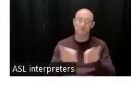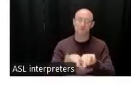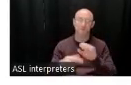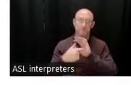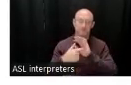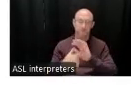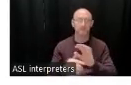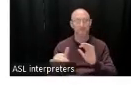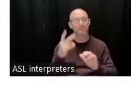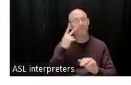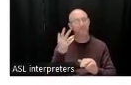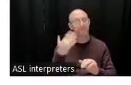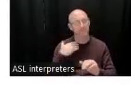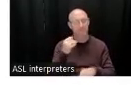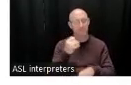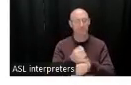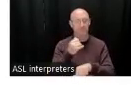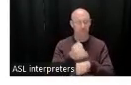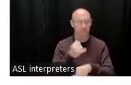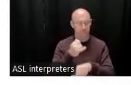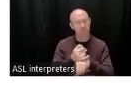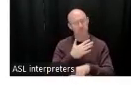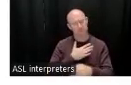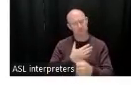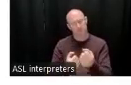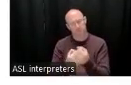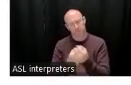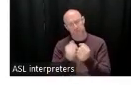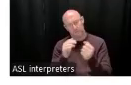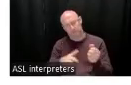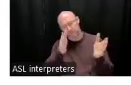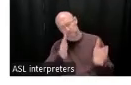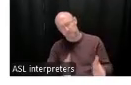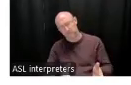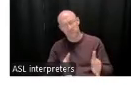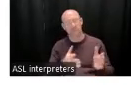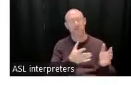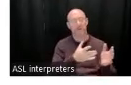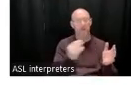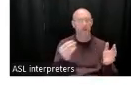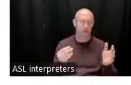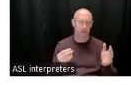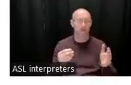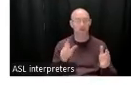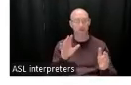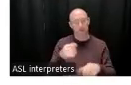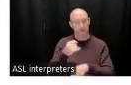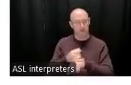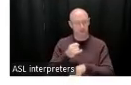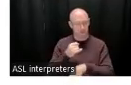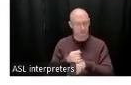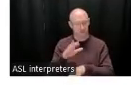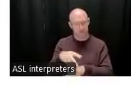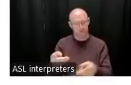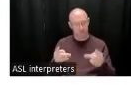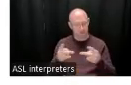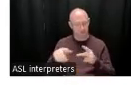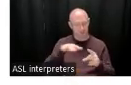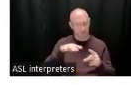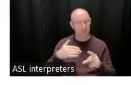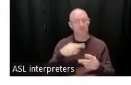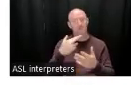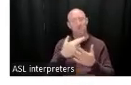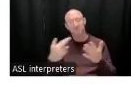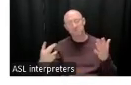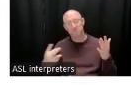as we've seen, that the institution is invested in that candidate and that at that institution or in that place, they have the resources